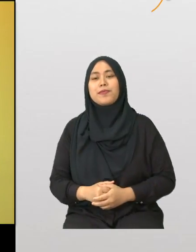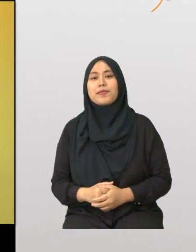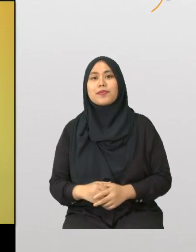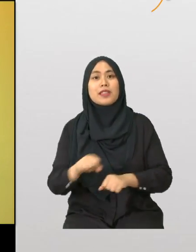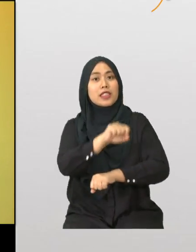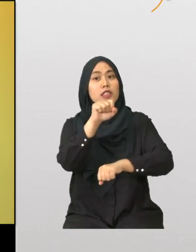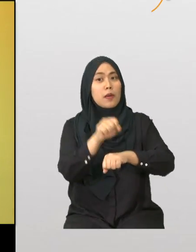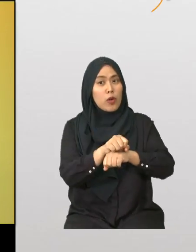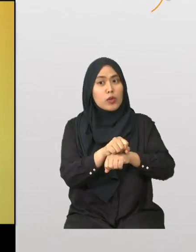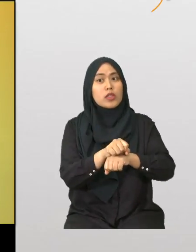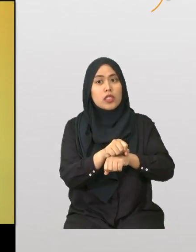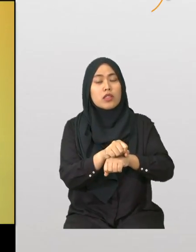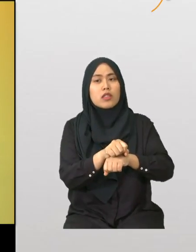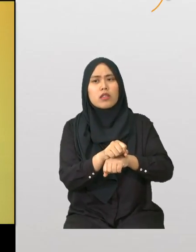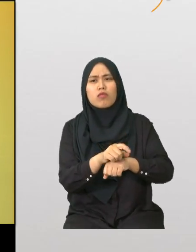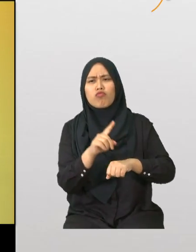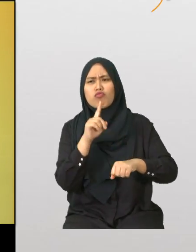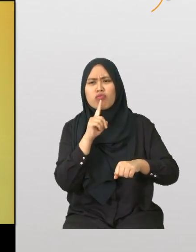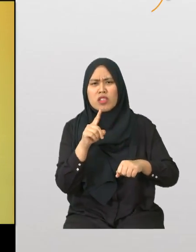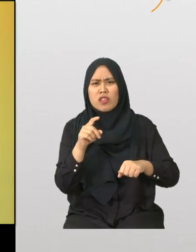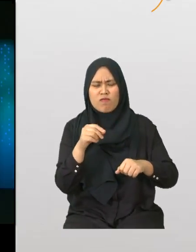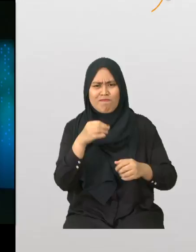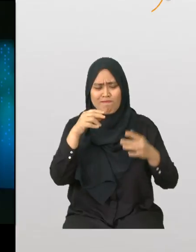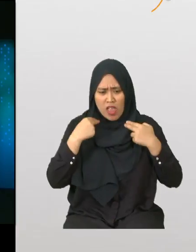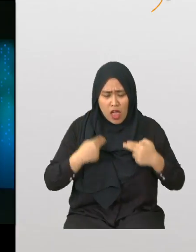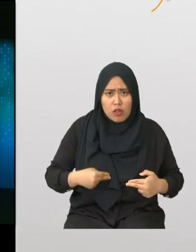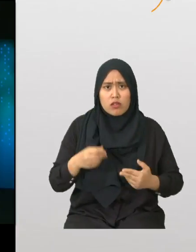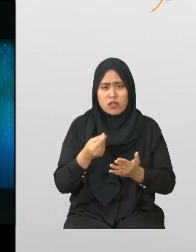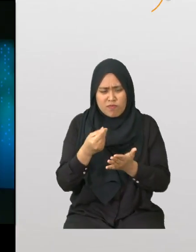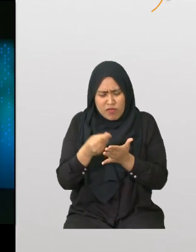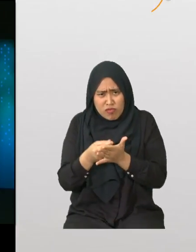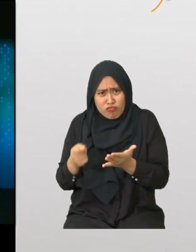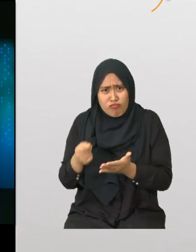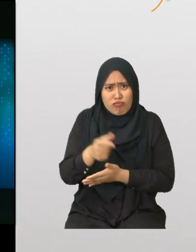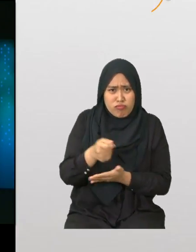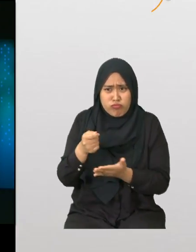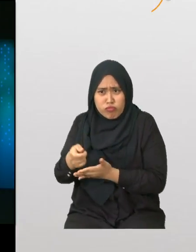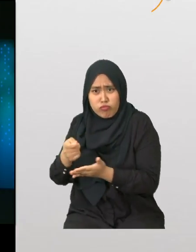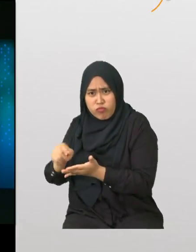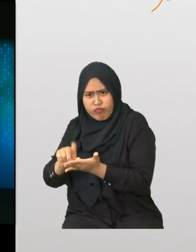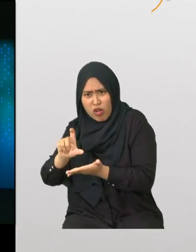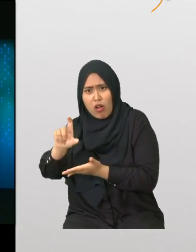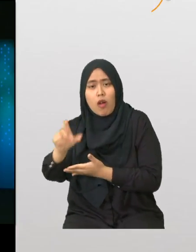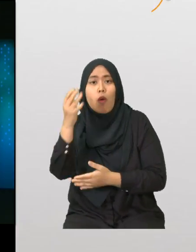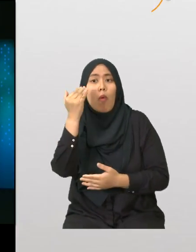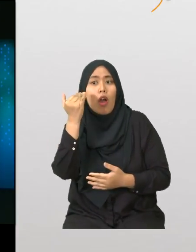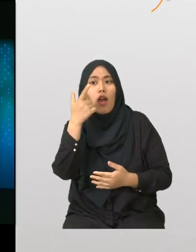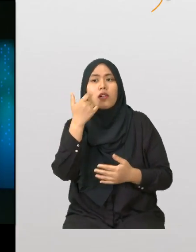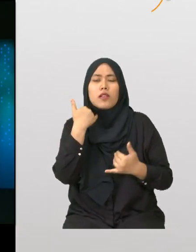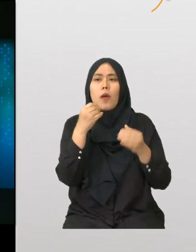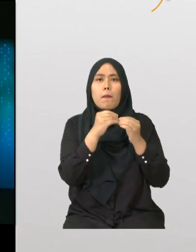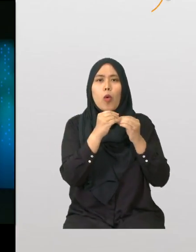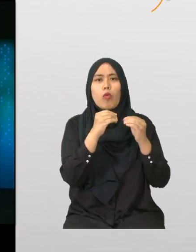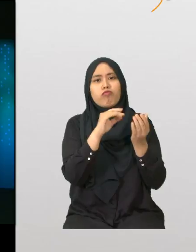Singaporeans are indeed spending more on healthcare, partly because we have more advanced treatment options and